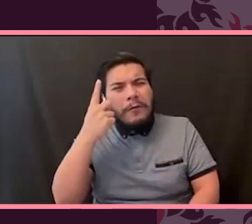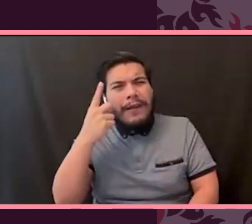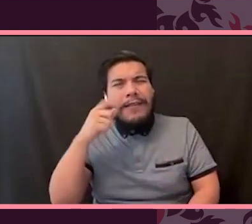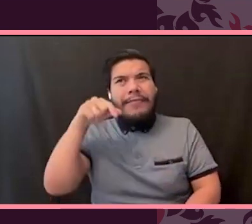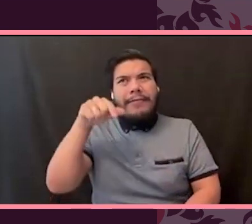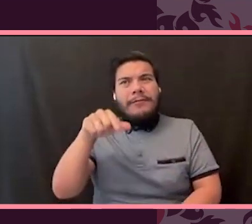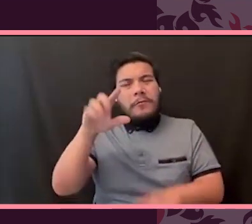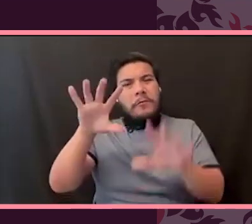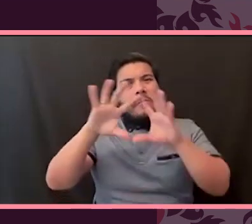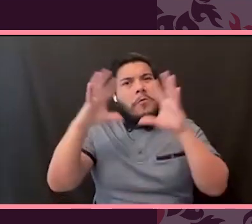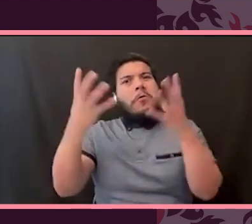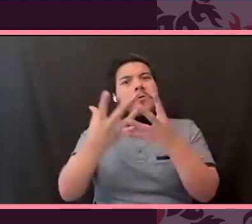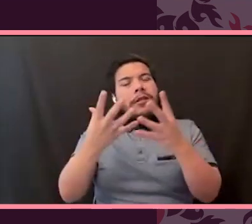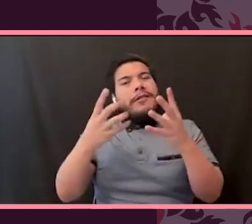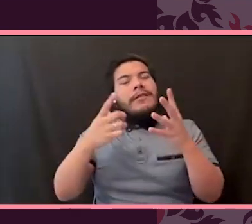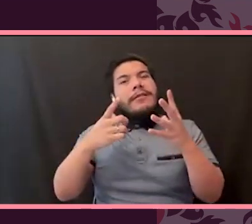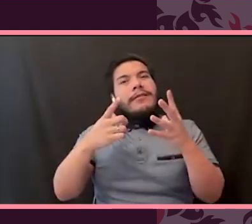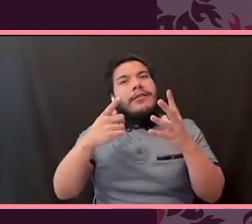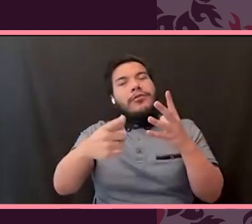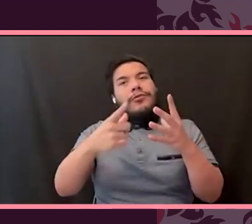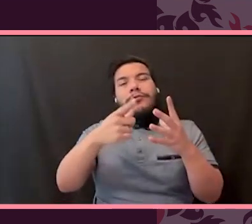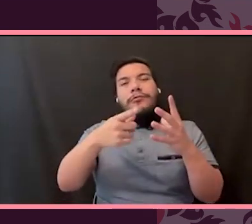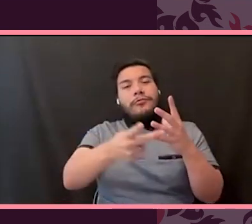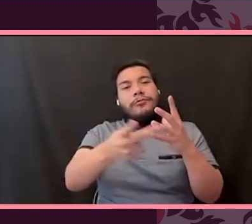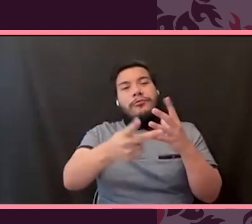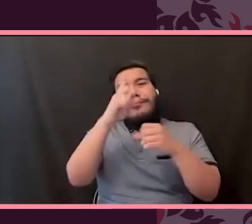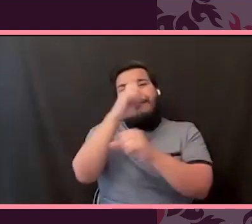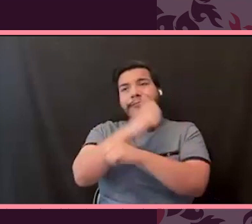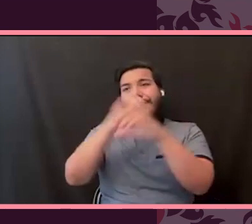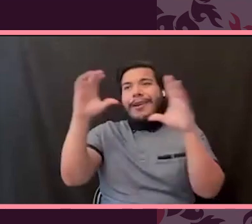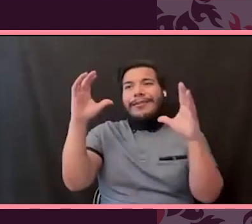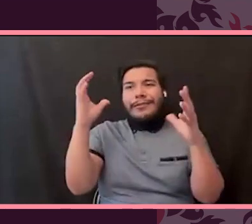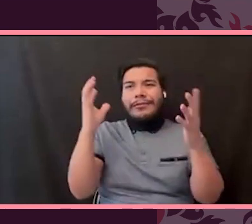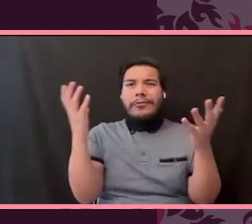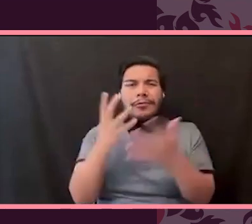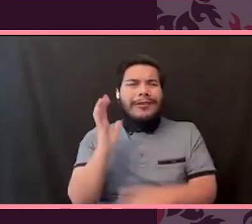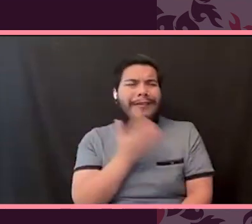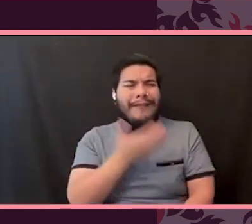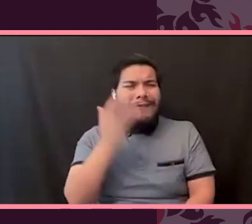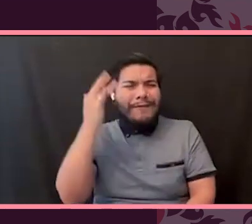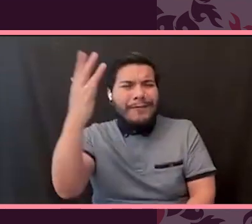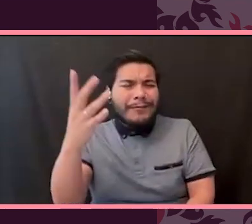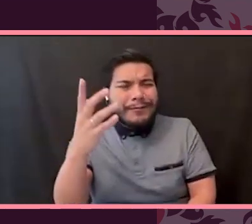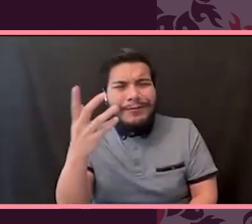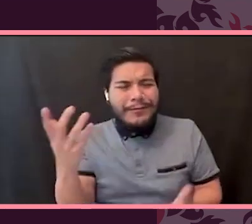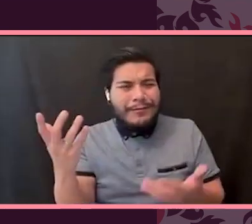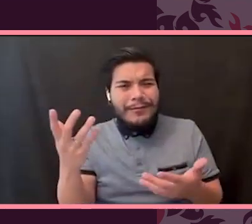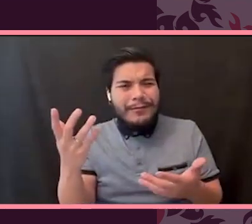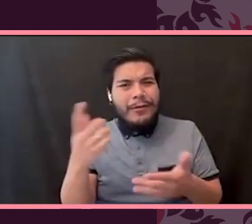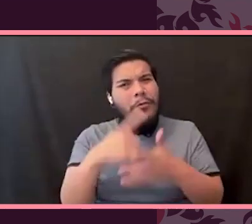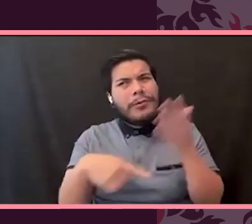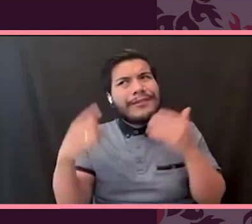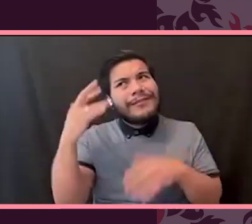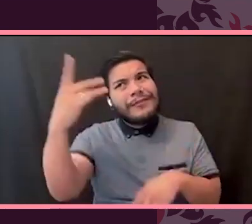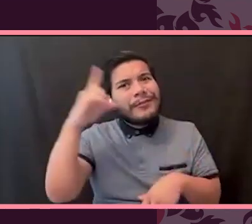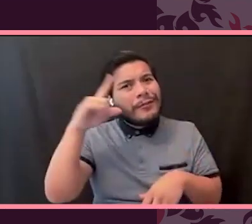world that you imagine. What is our future? What is the future of society